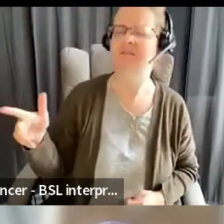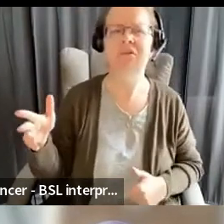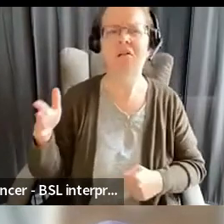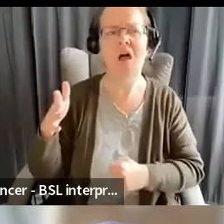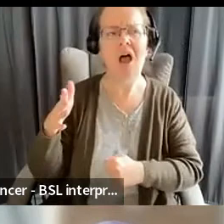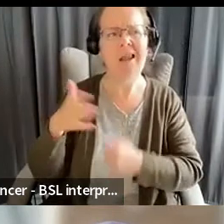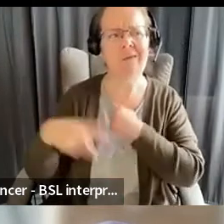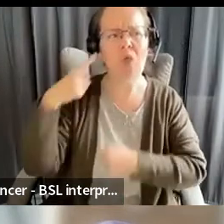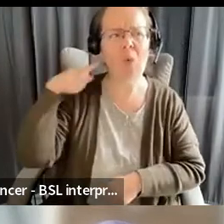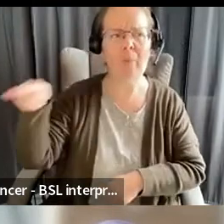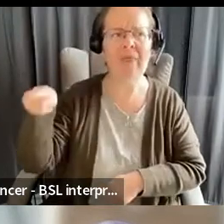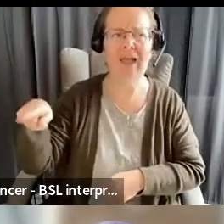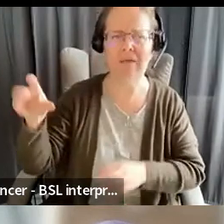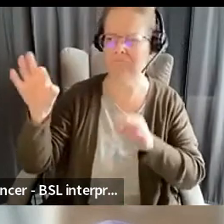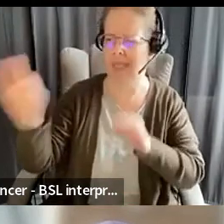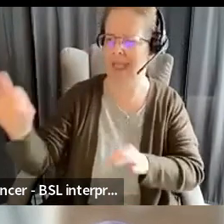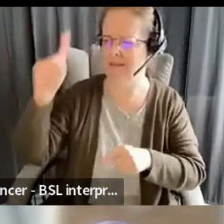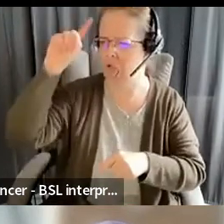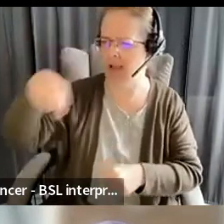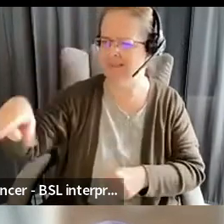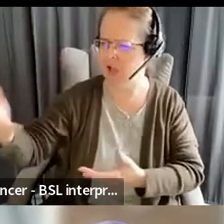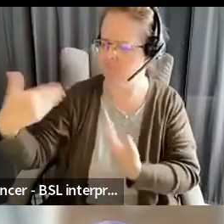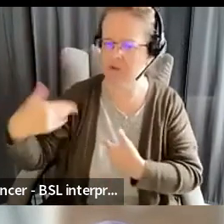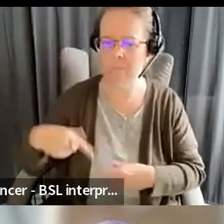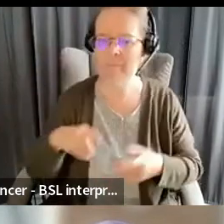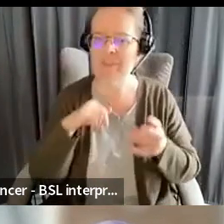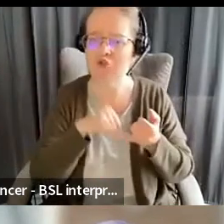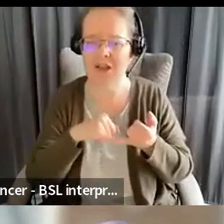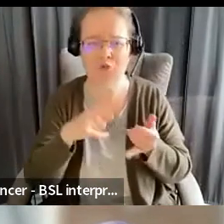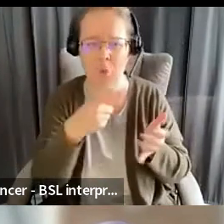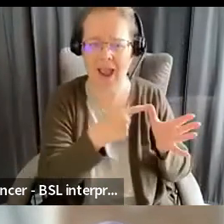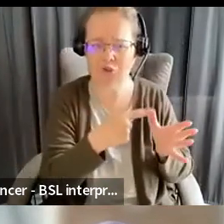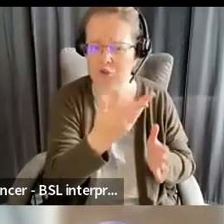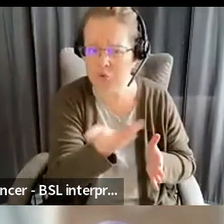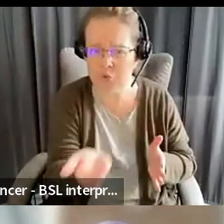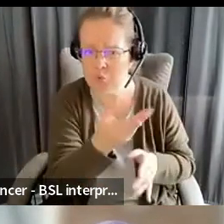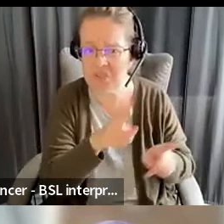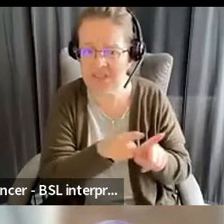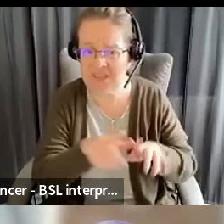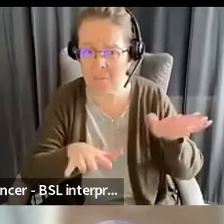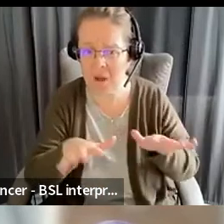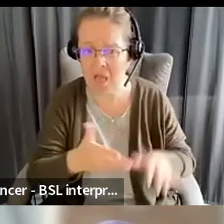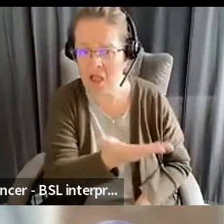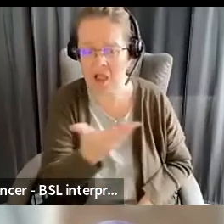excellent idea. Talk us more through it. And you have the chance. And Andrew, I don't know if you have anything similar or an experience or